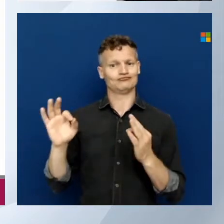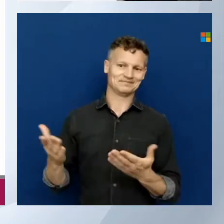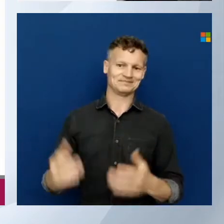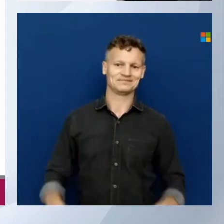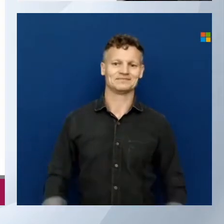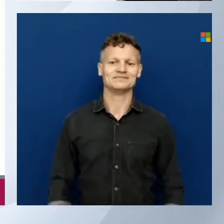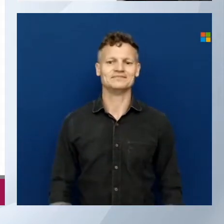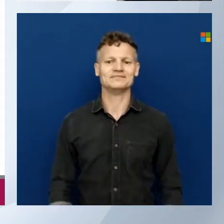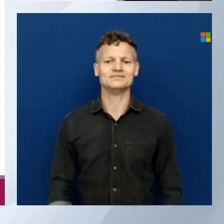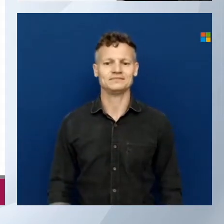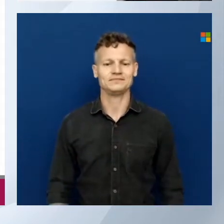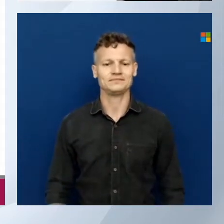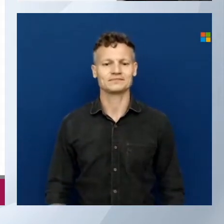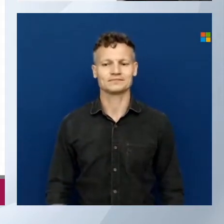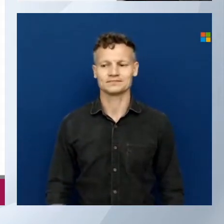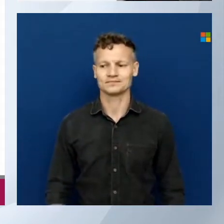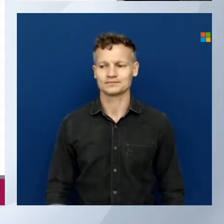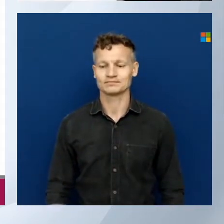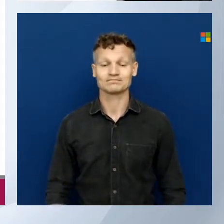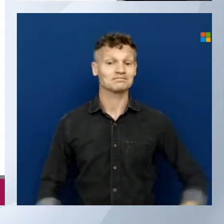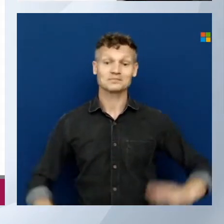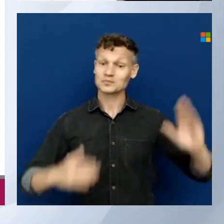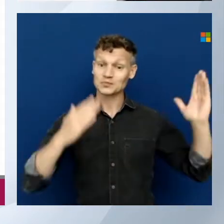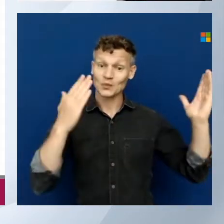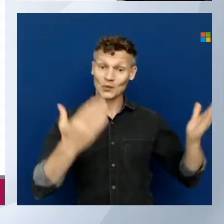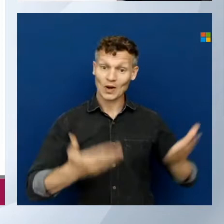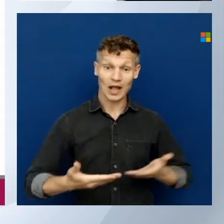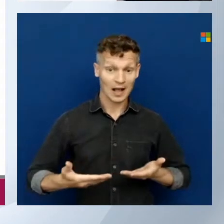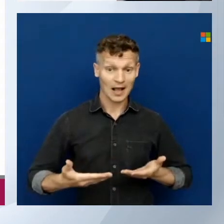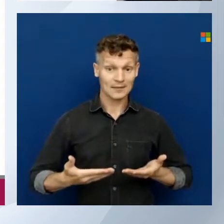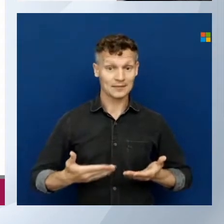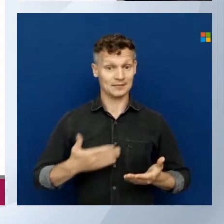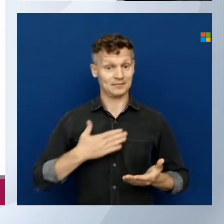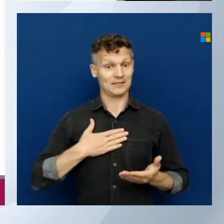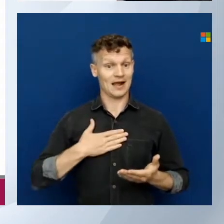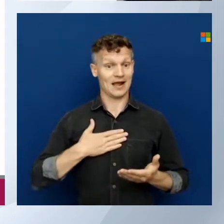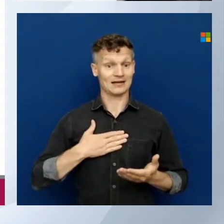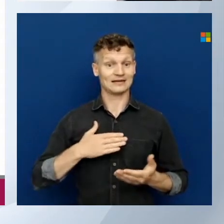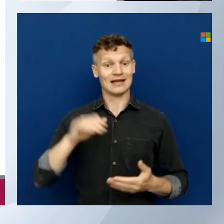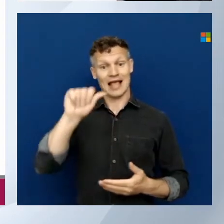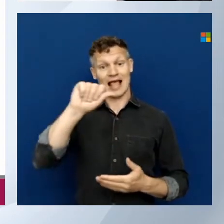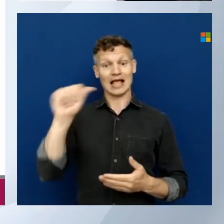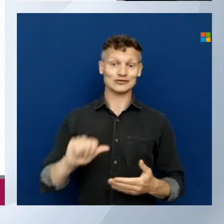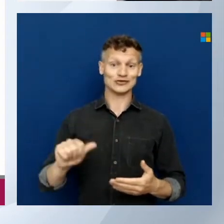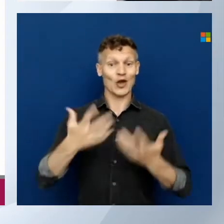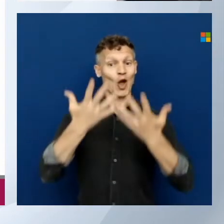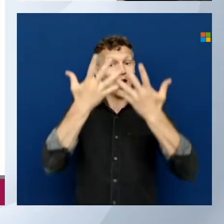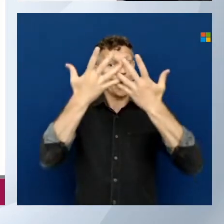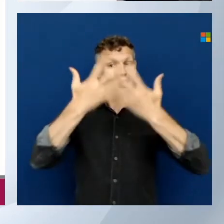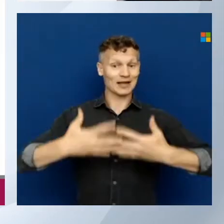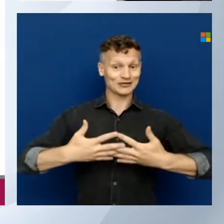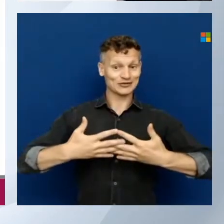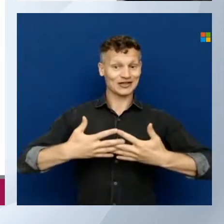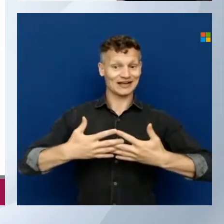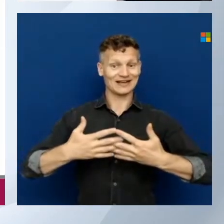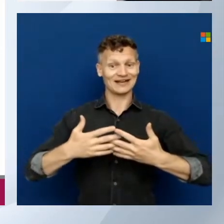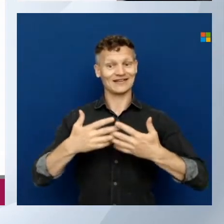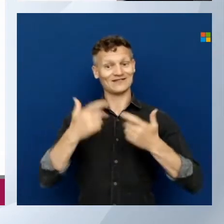So, welcome to my Azure Automation Fun. As I mentioned before, it's going to be like a step-by-step